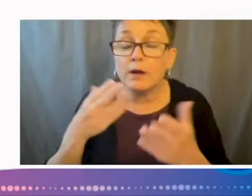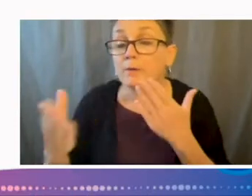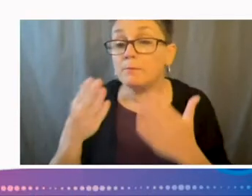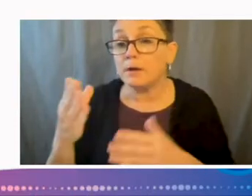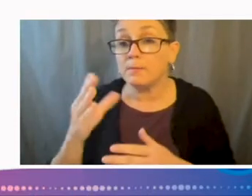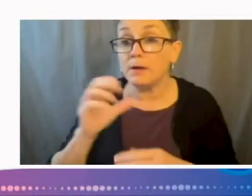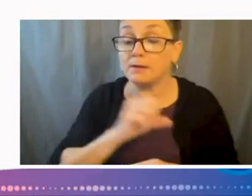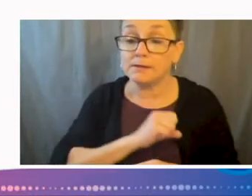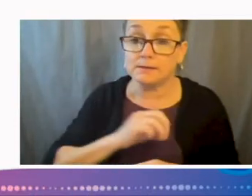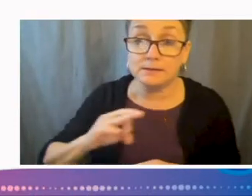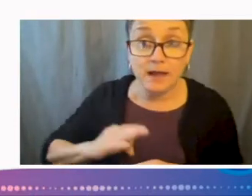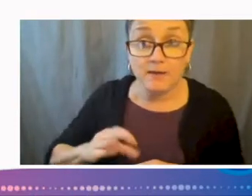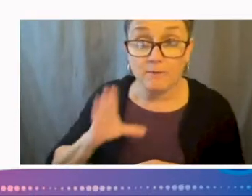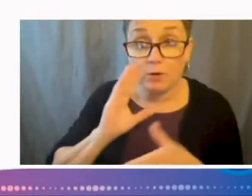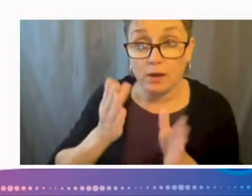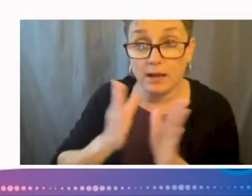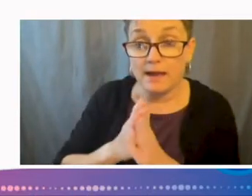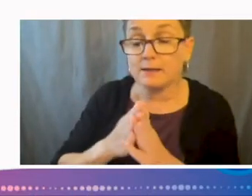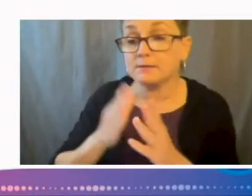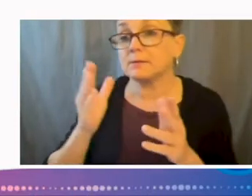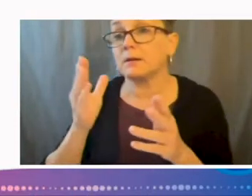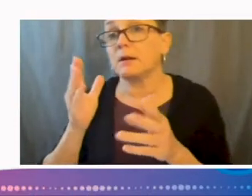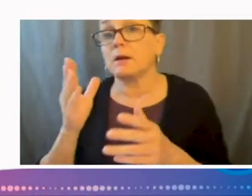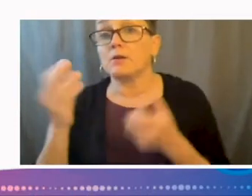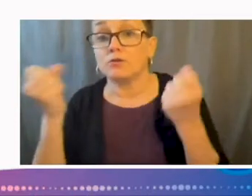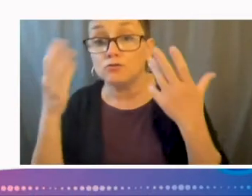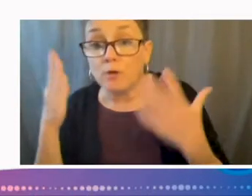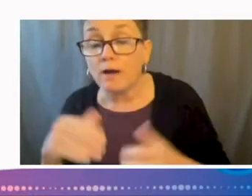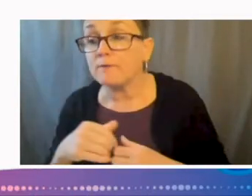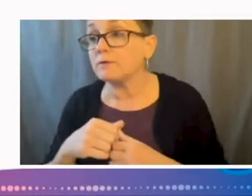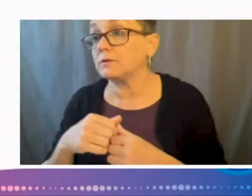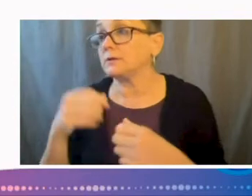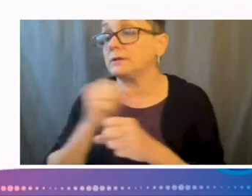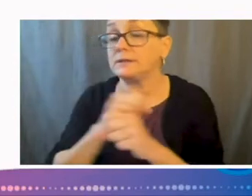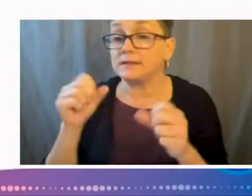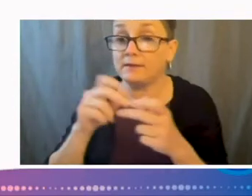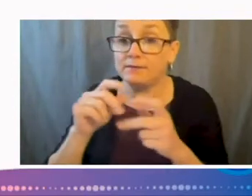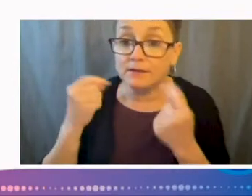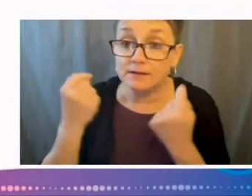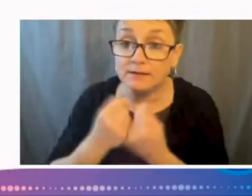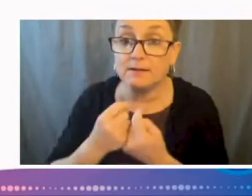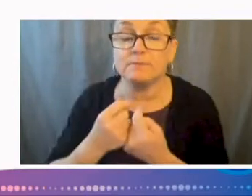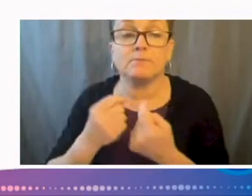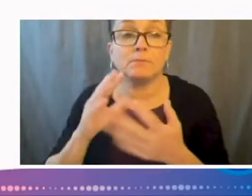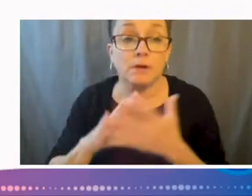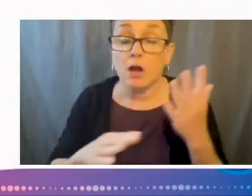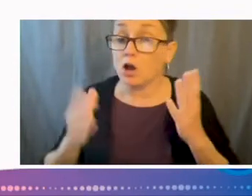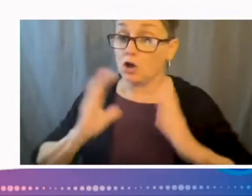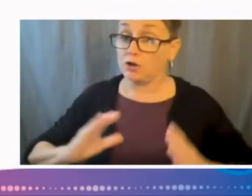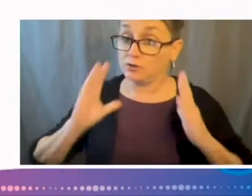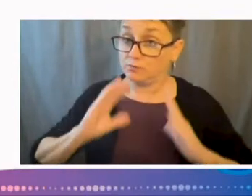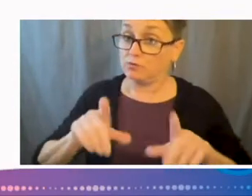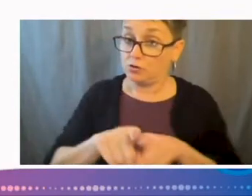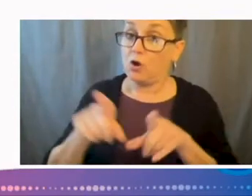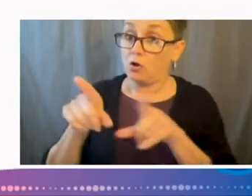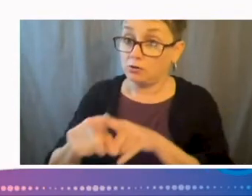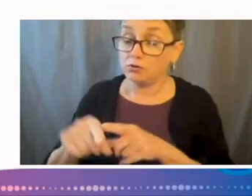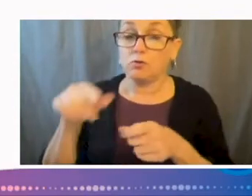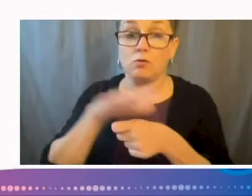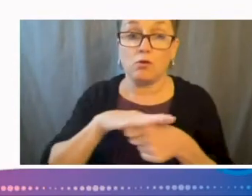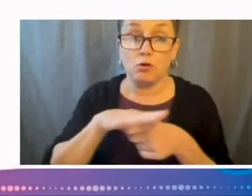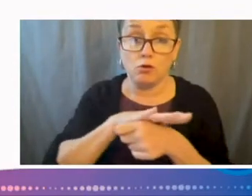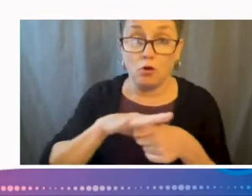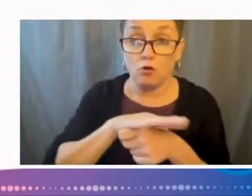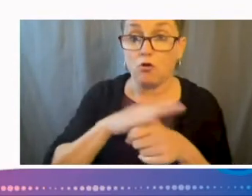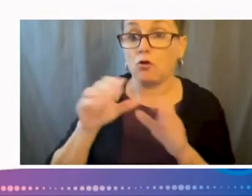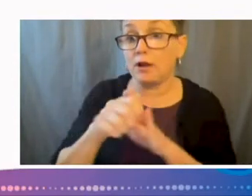bus operators, supervisors, my safety team, also customers, local and state officials,